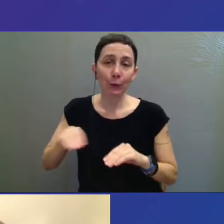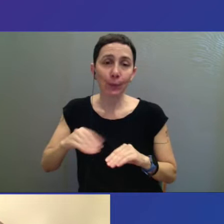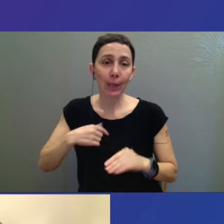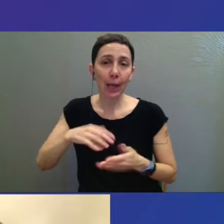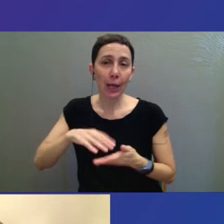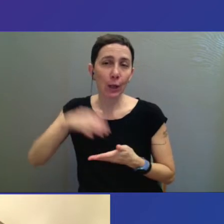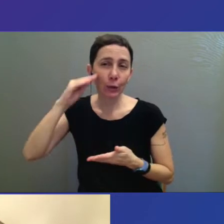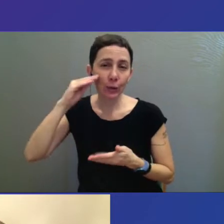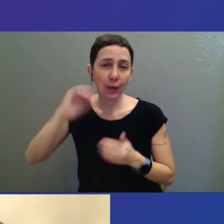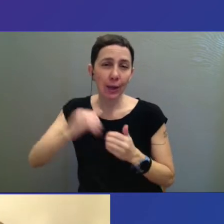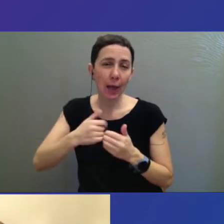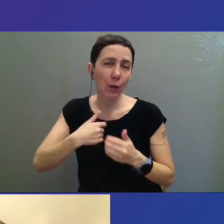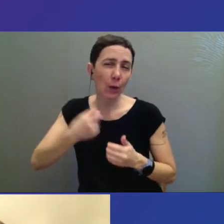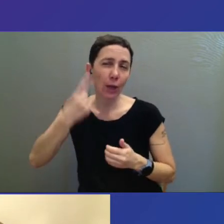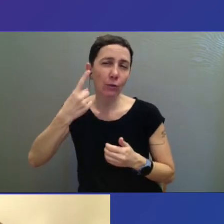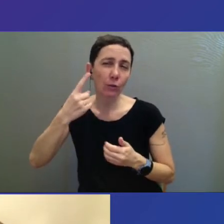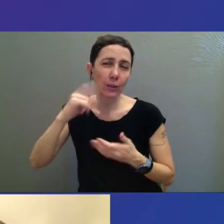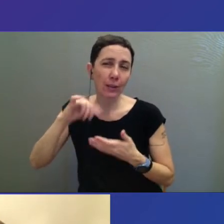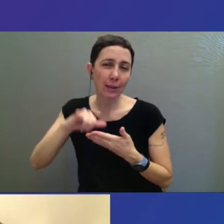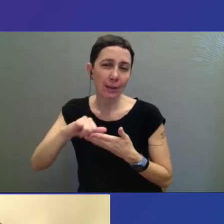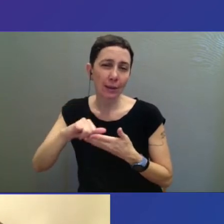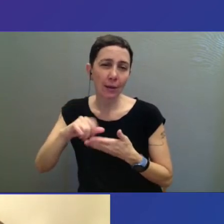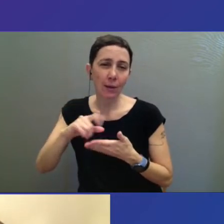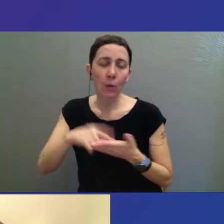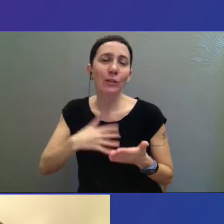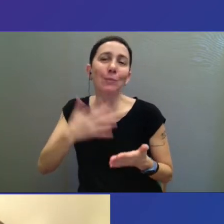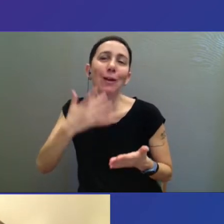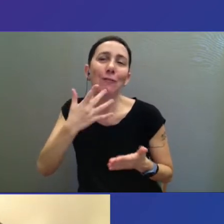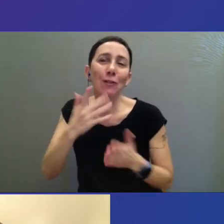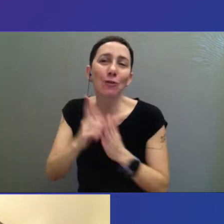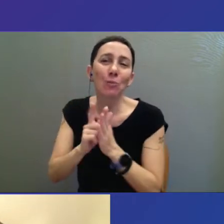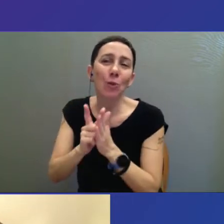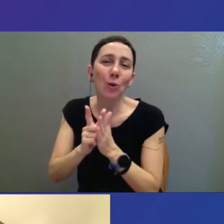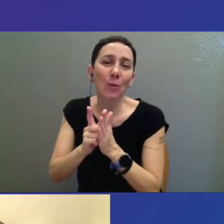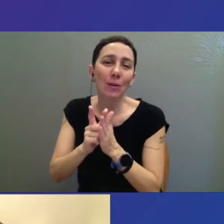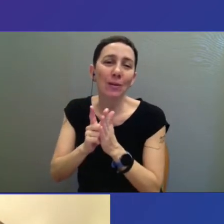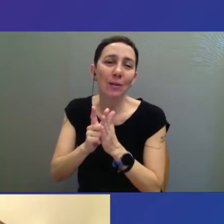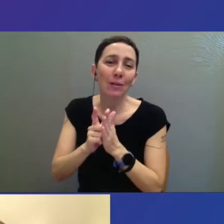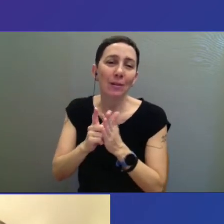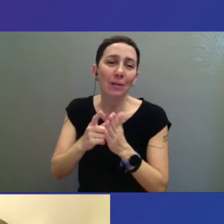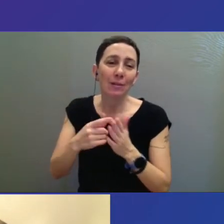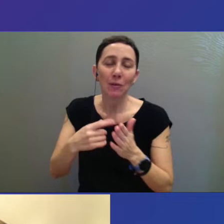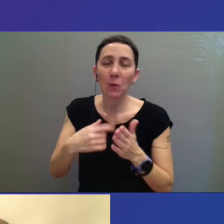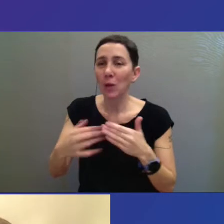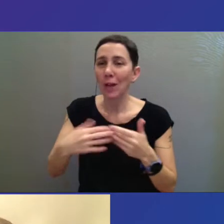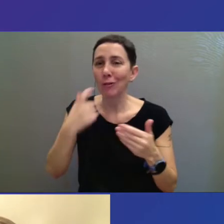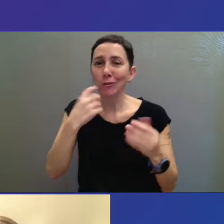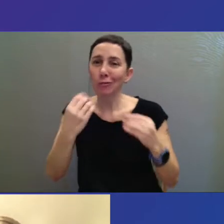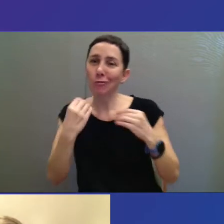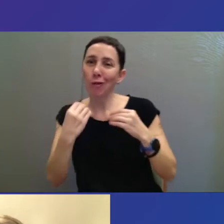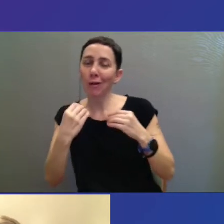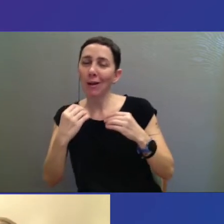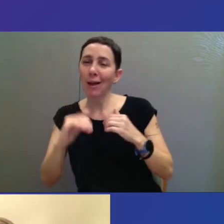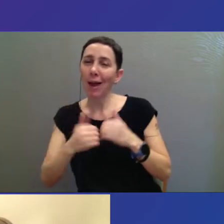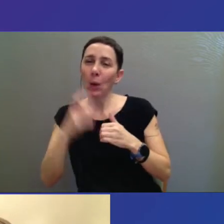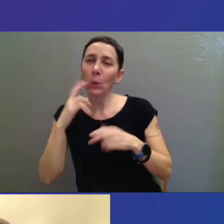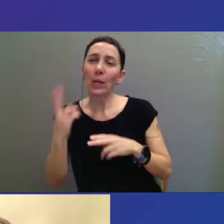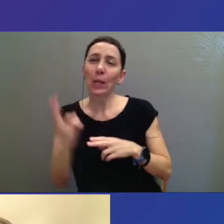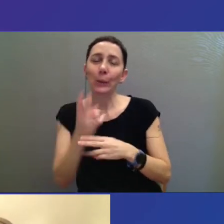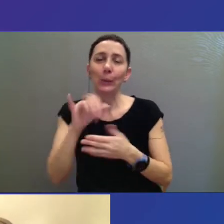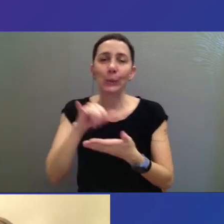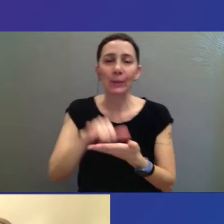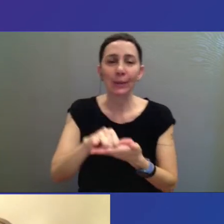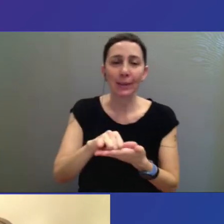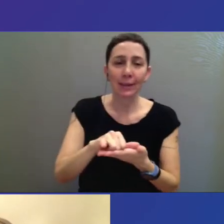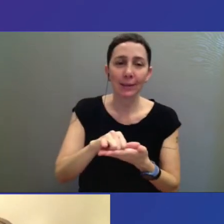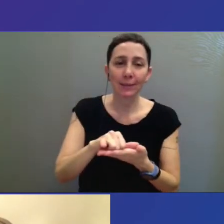am I understanding it? What's my favorite moment from whatever I just received? And then how am I going to utilize it